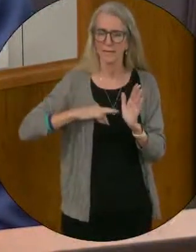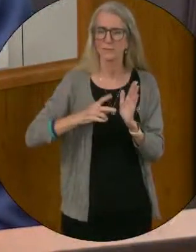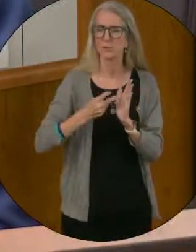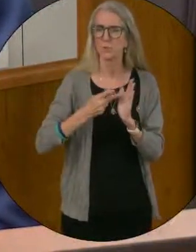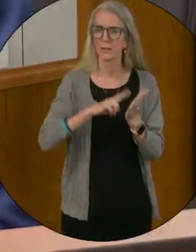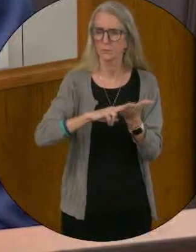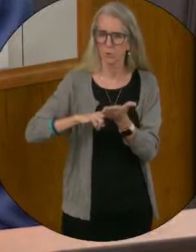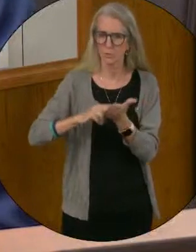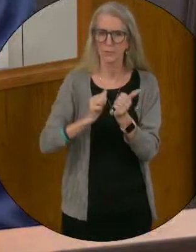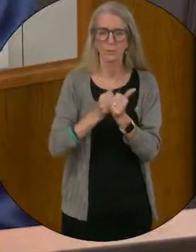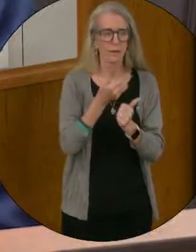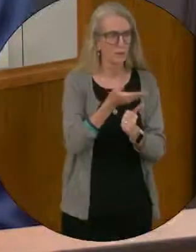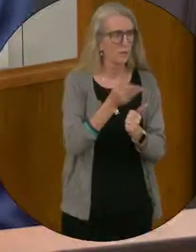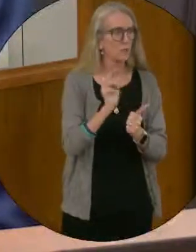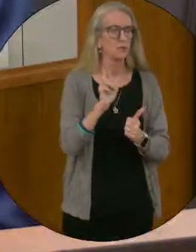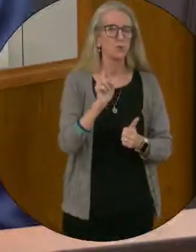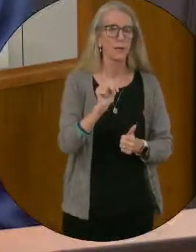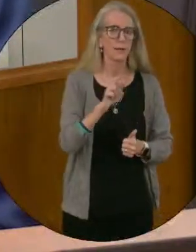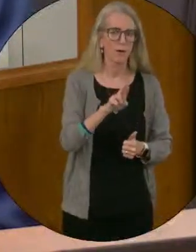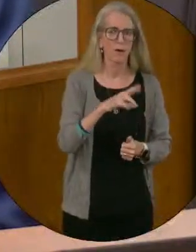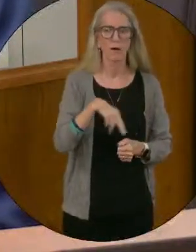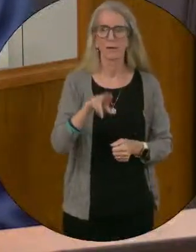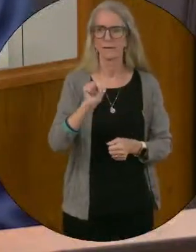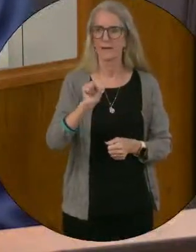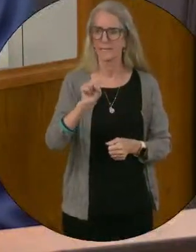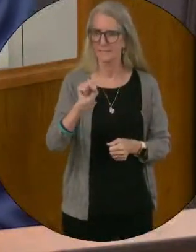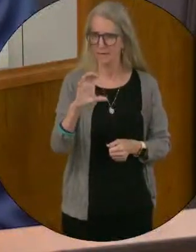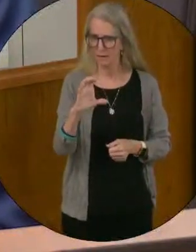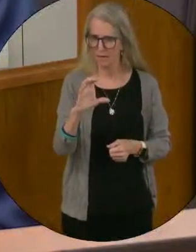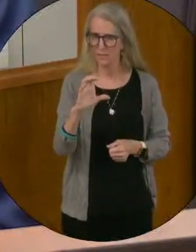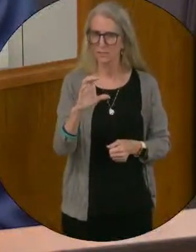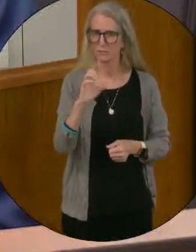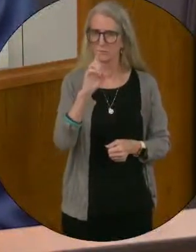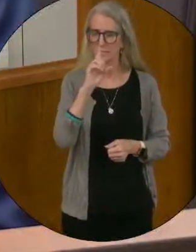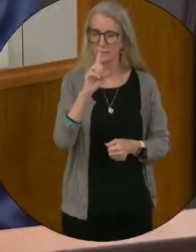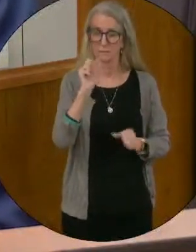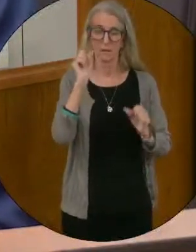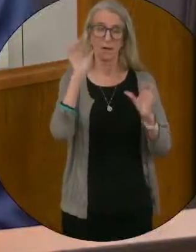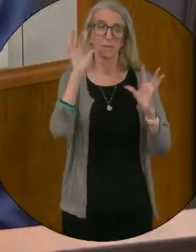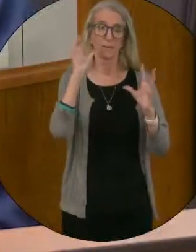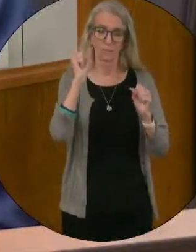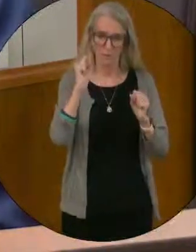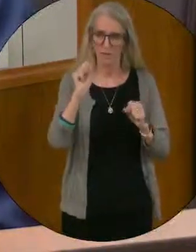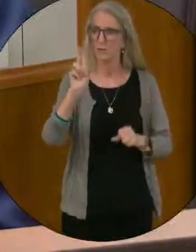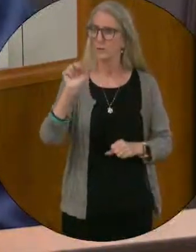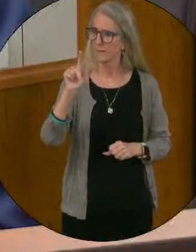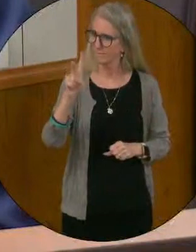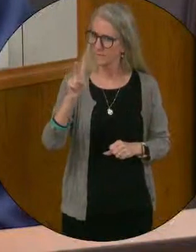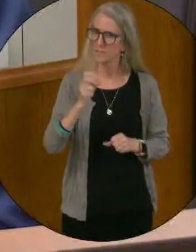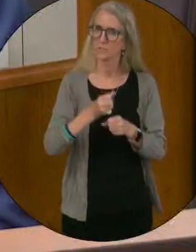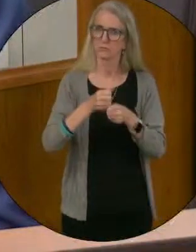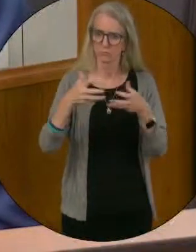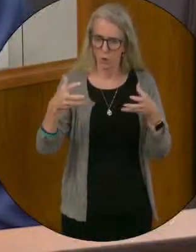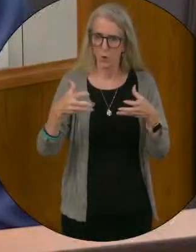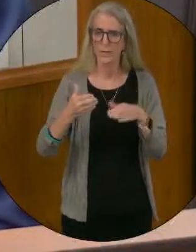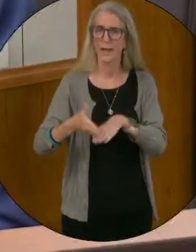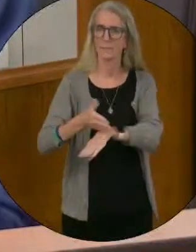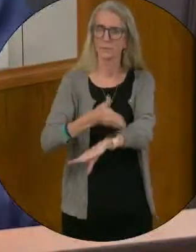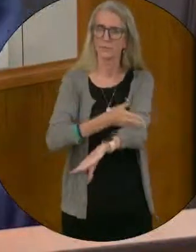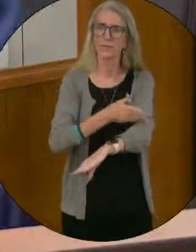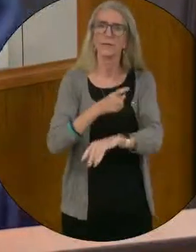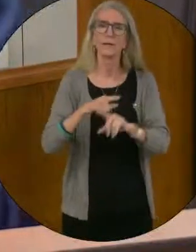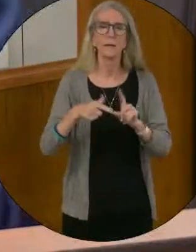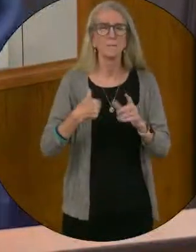with UNR, and Nevada State College is unbelievable, and UNLV is growing and improving. But I do